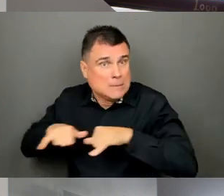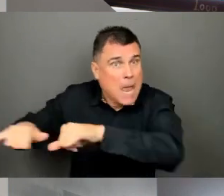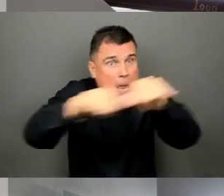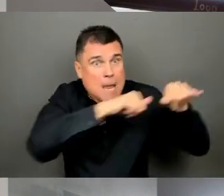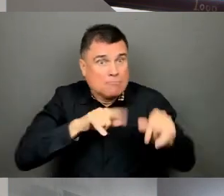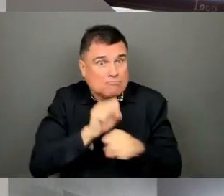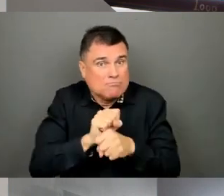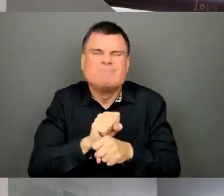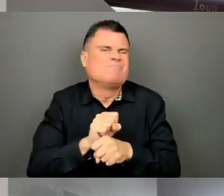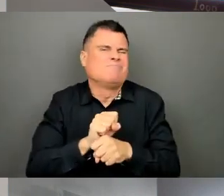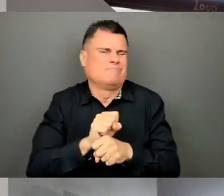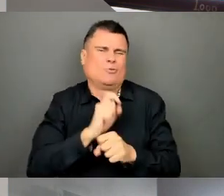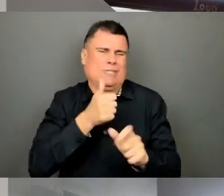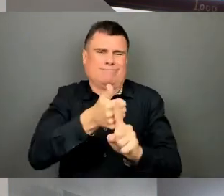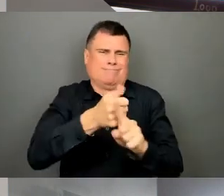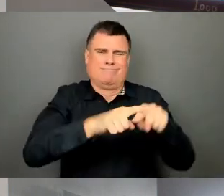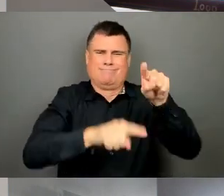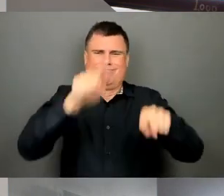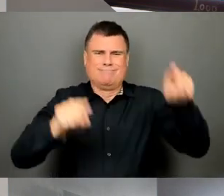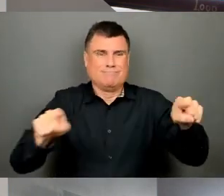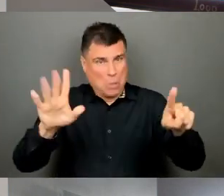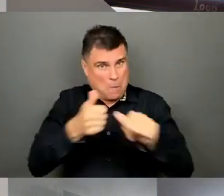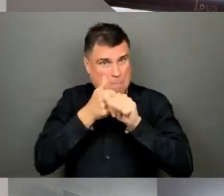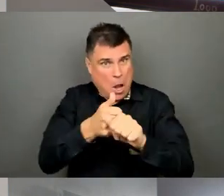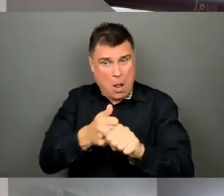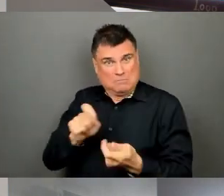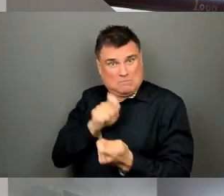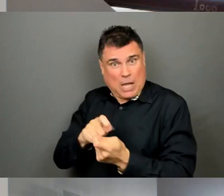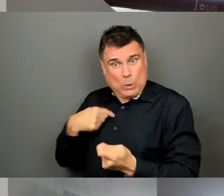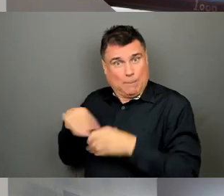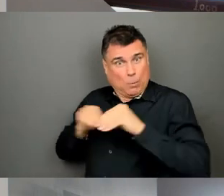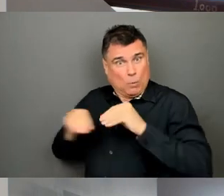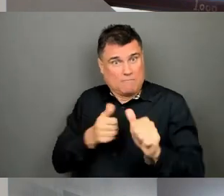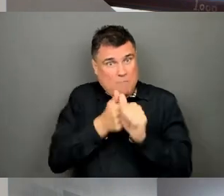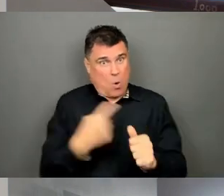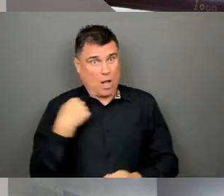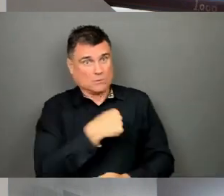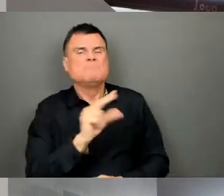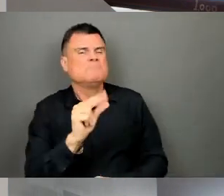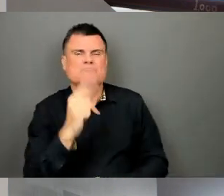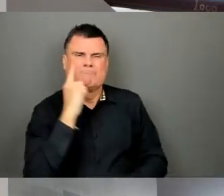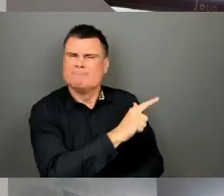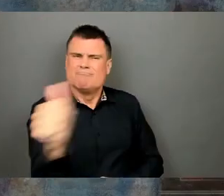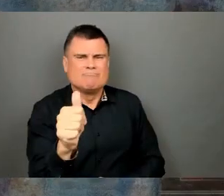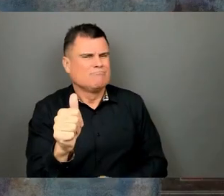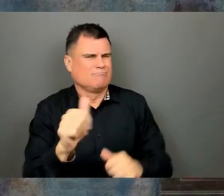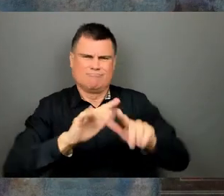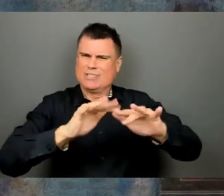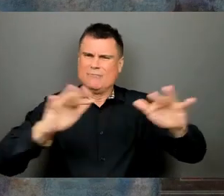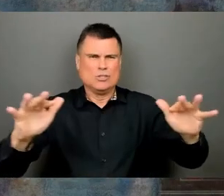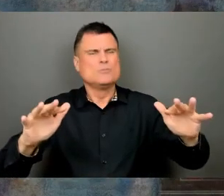me, Harmony Rose, or Janan. We all look different, and that's what we're celebrating today, and that's what we're celebrating in hip-hop culture.